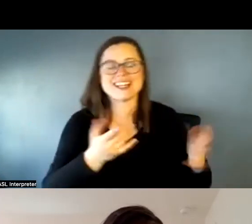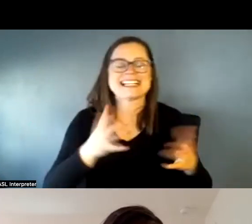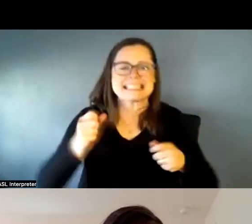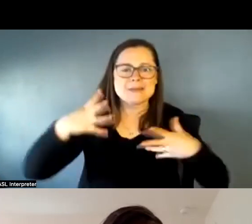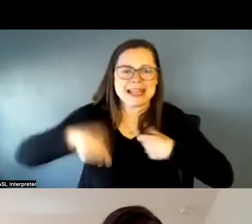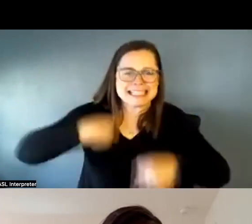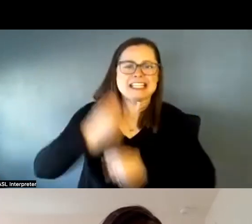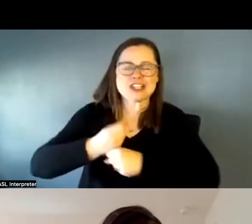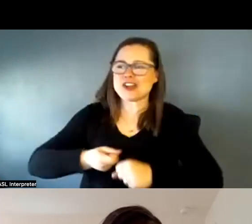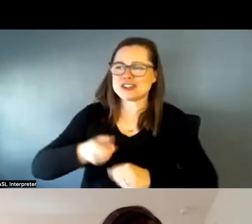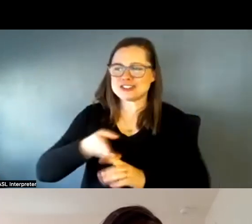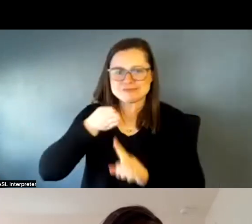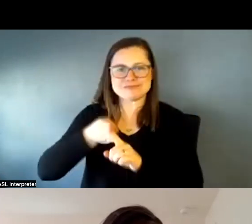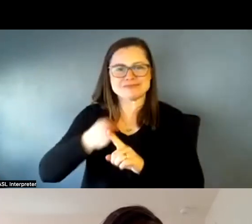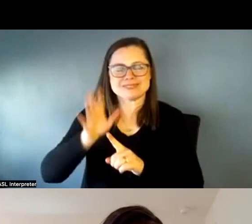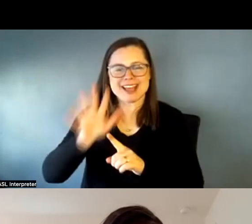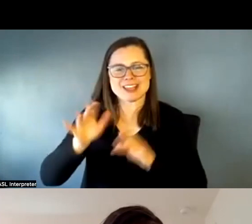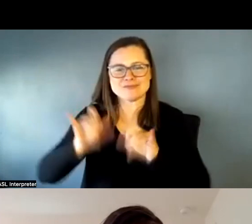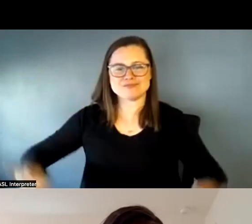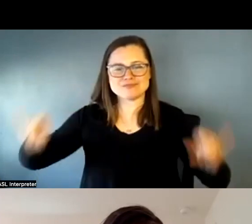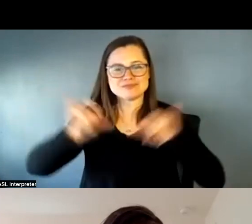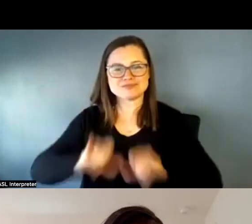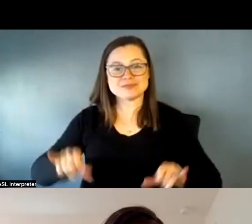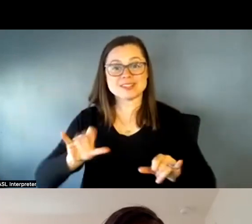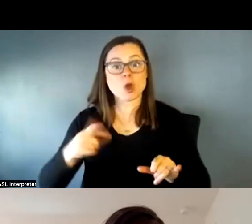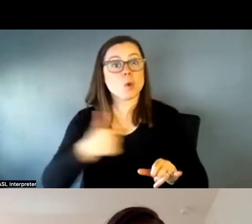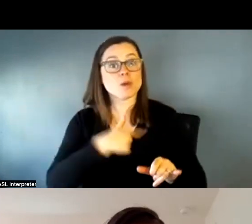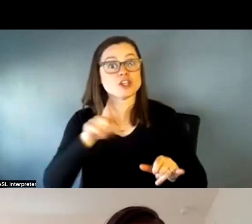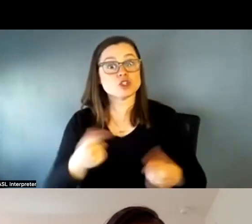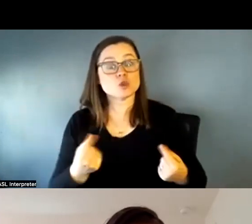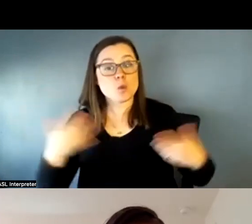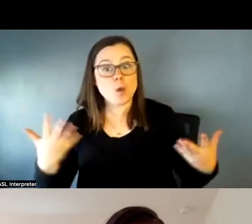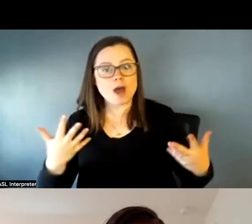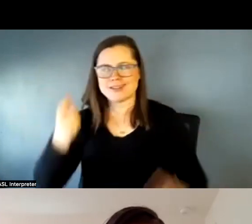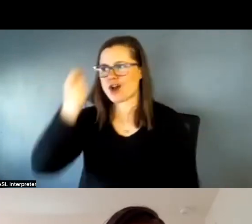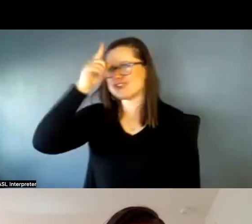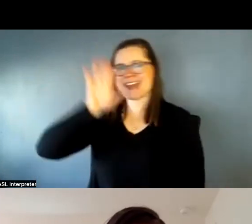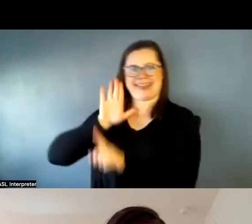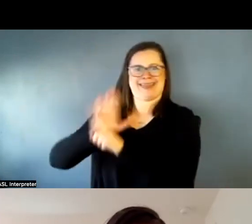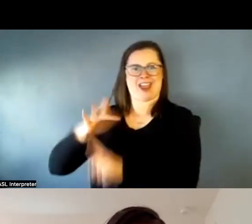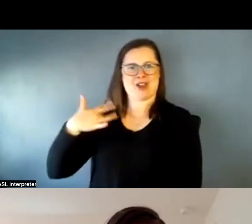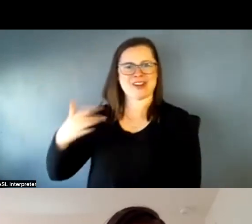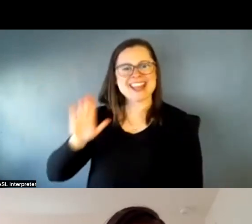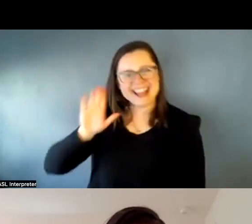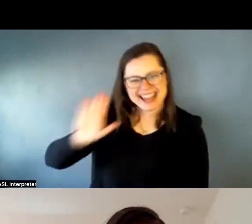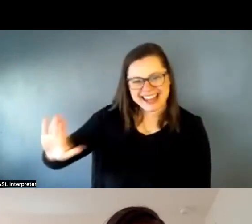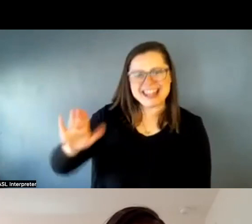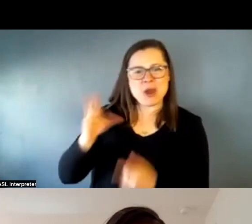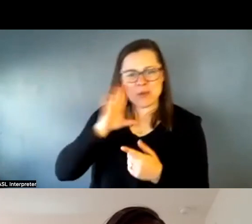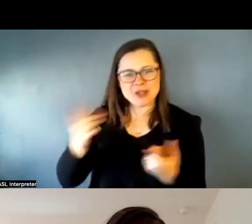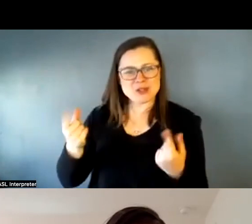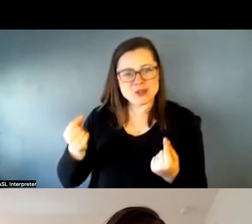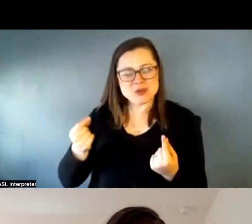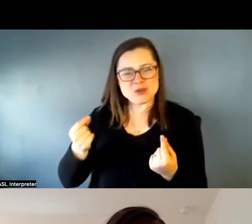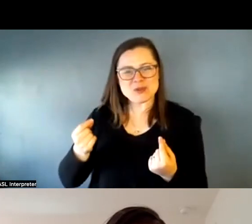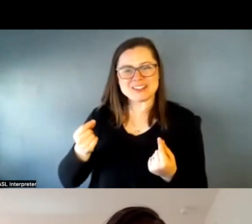our relationship, and what should we do? We should understand them. That's what they're going to do. Elk are going to do what elk are